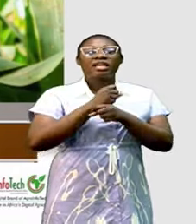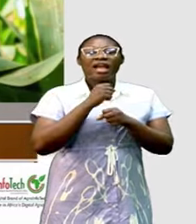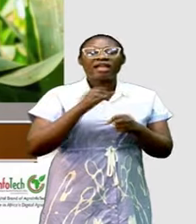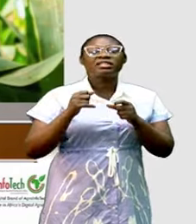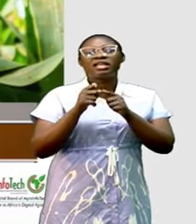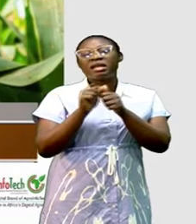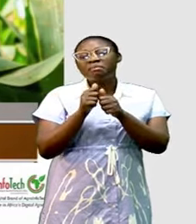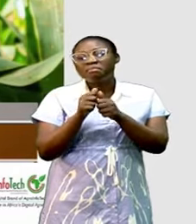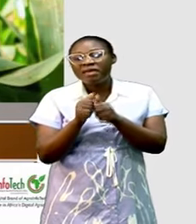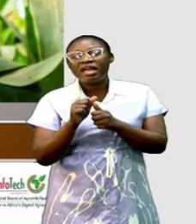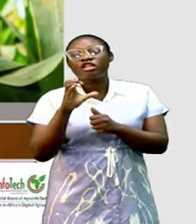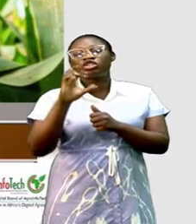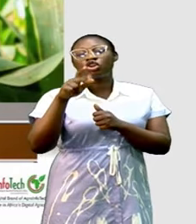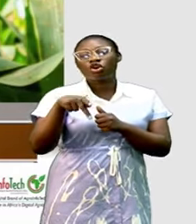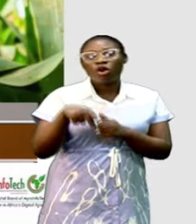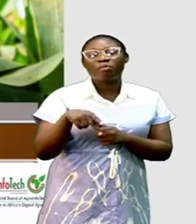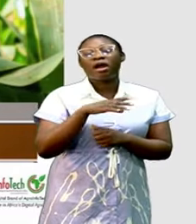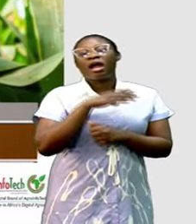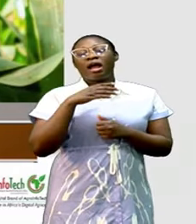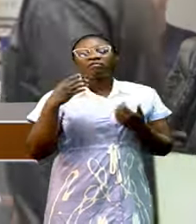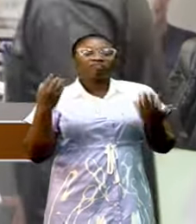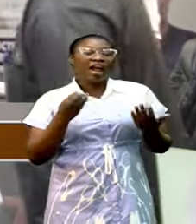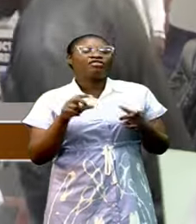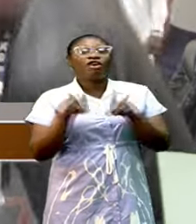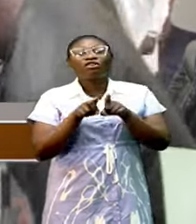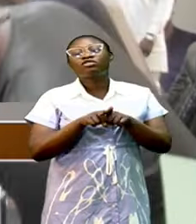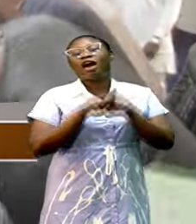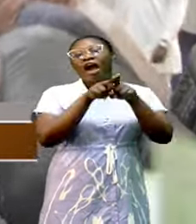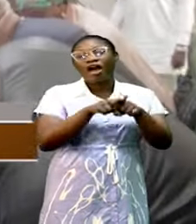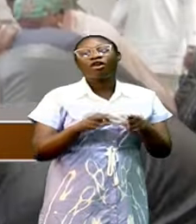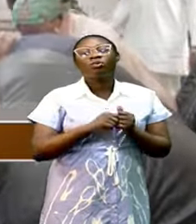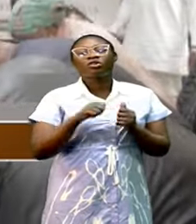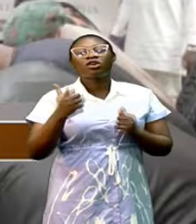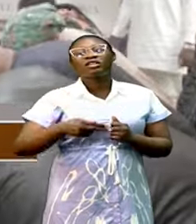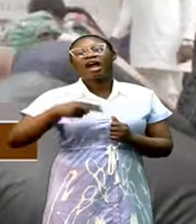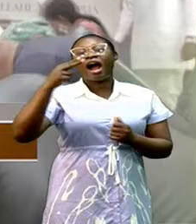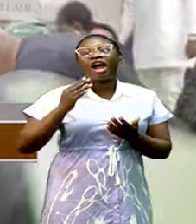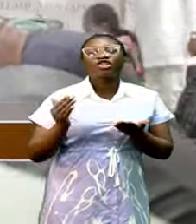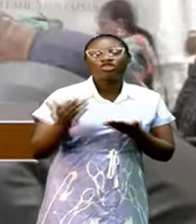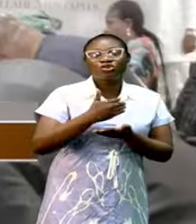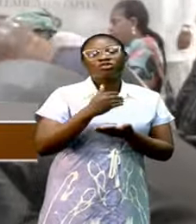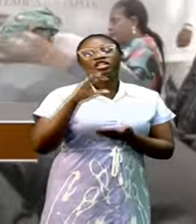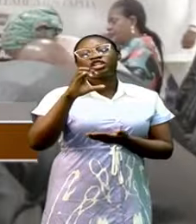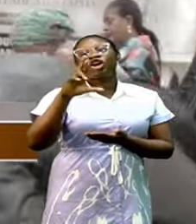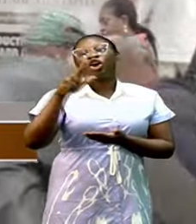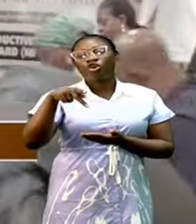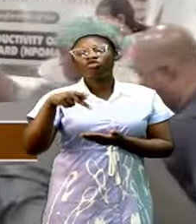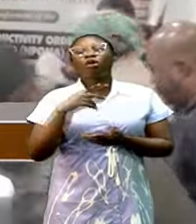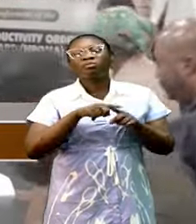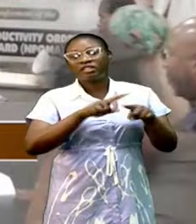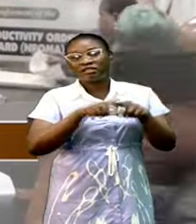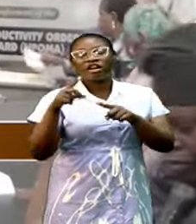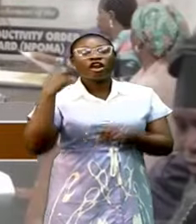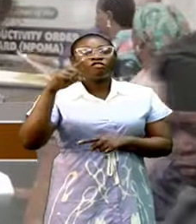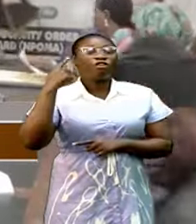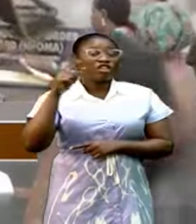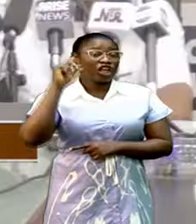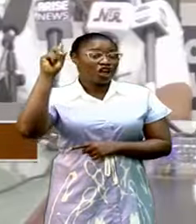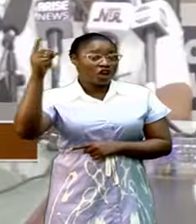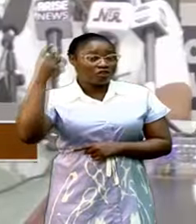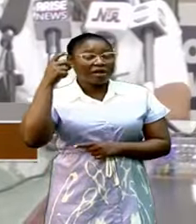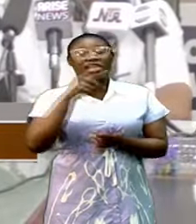maize varieties known as the Tella maize, along with other high-yielding crop varieties. For the government,